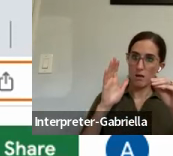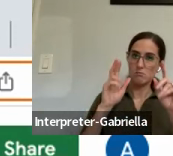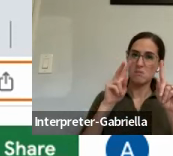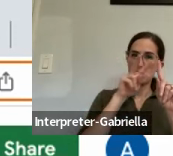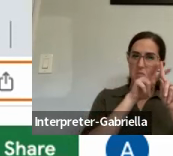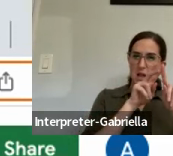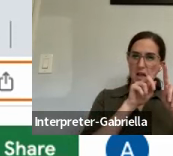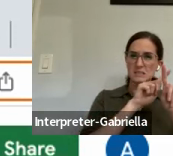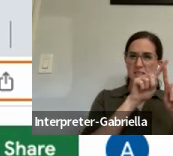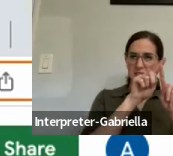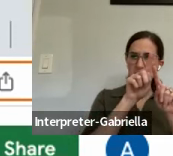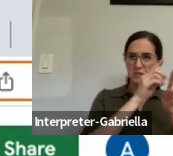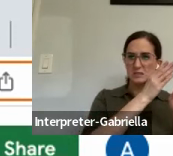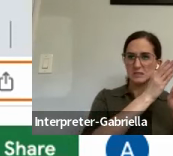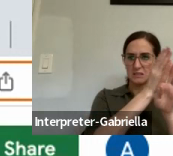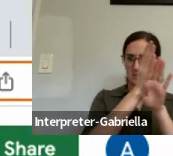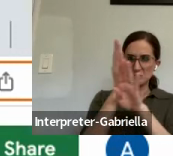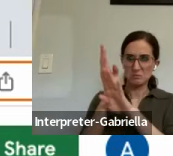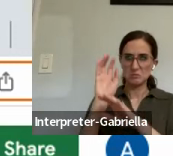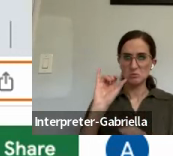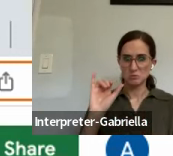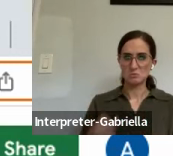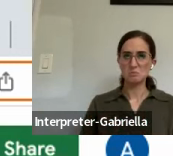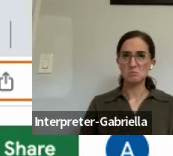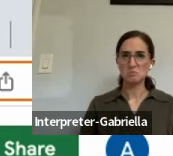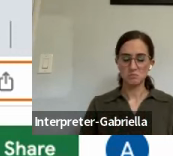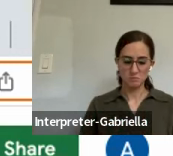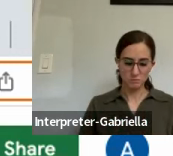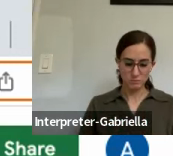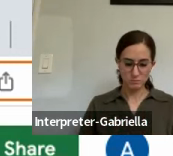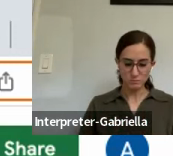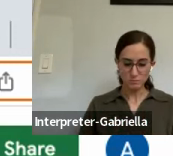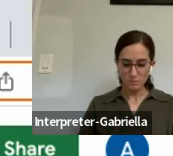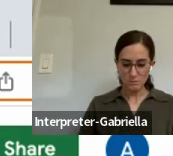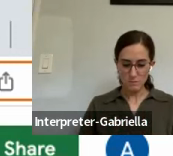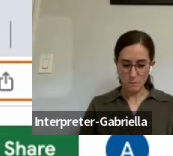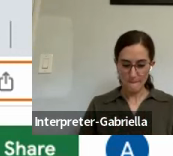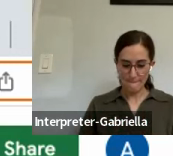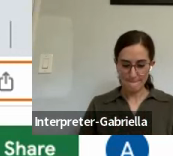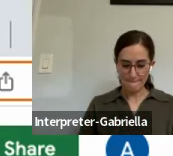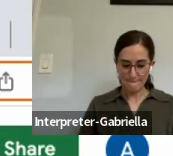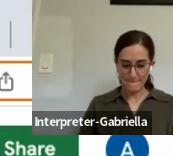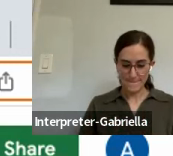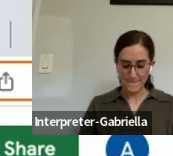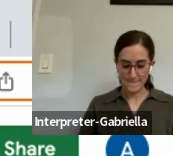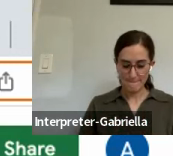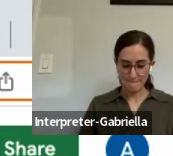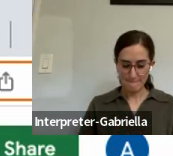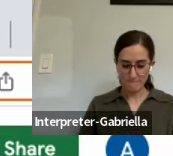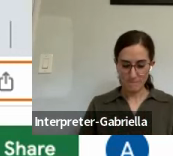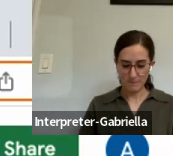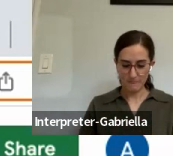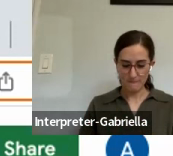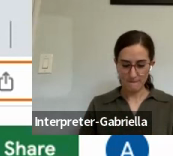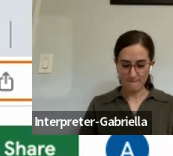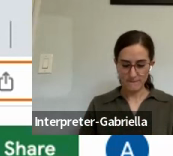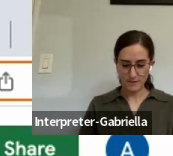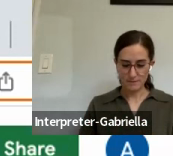Y dice que este modelo se puede replicar en otras industrias y también para los adultos